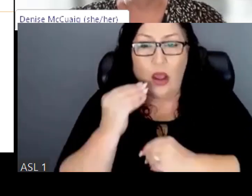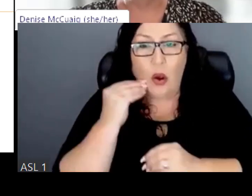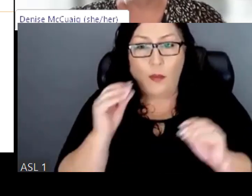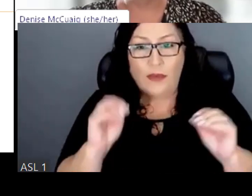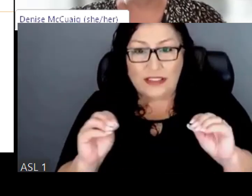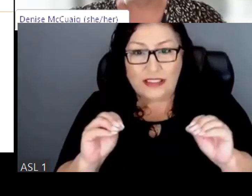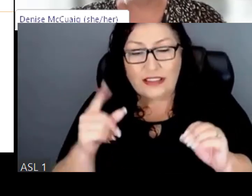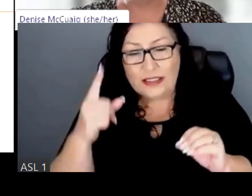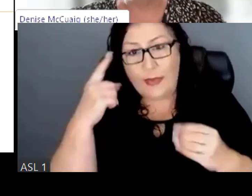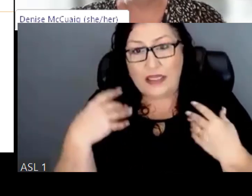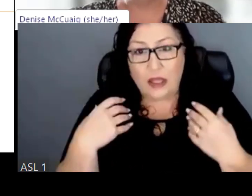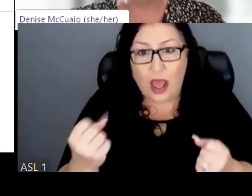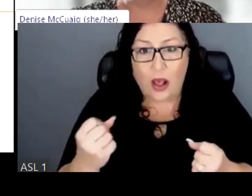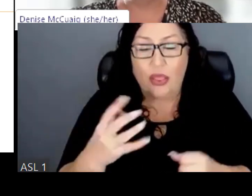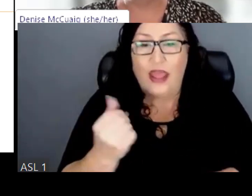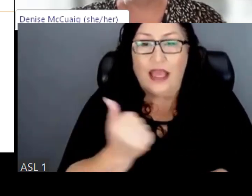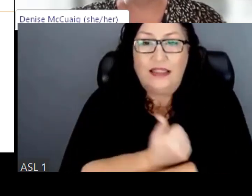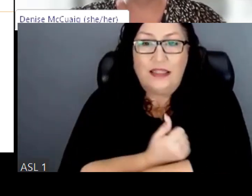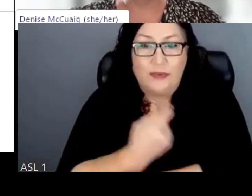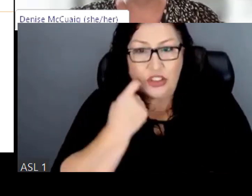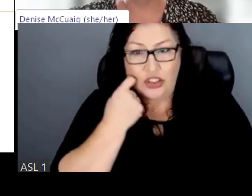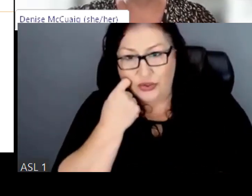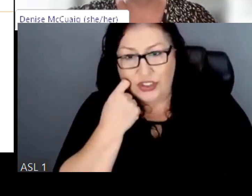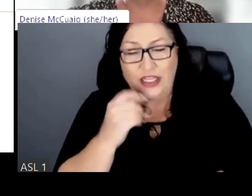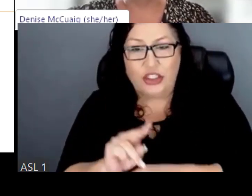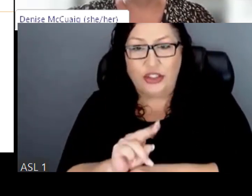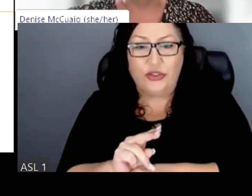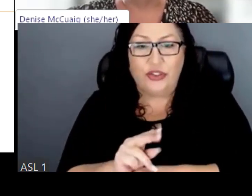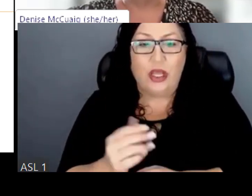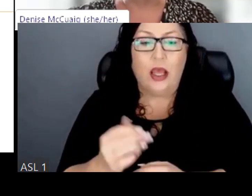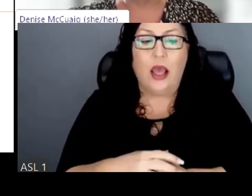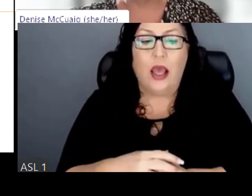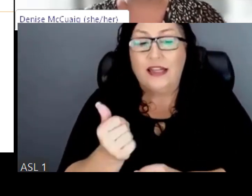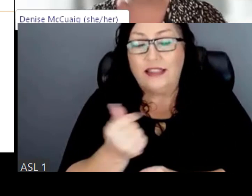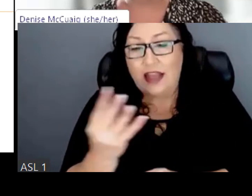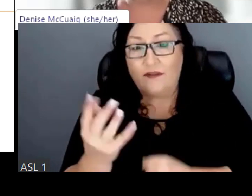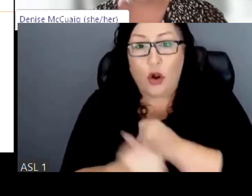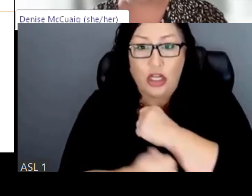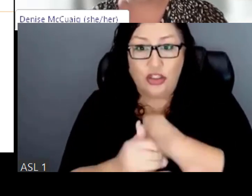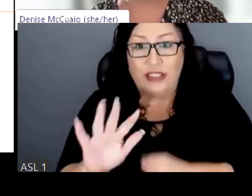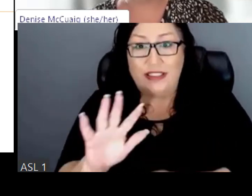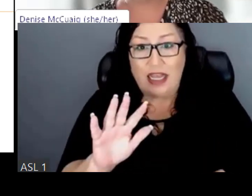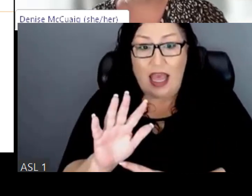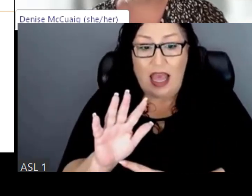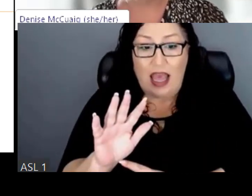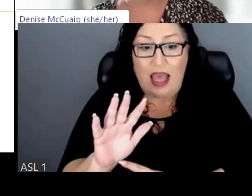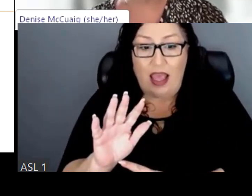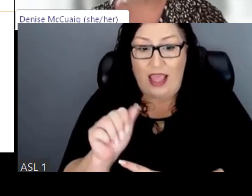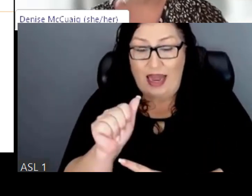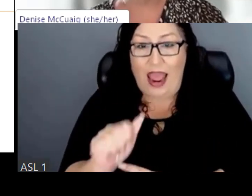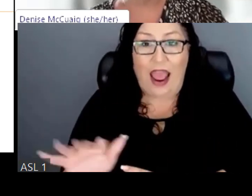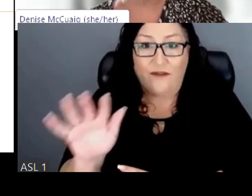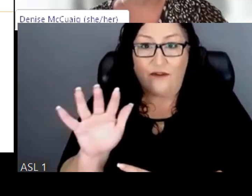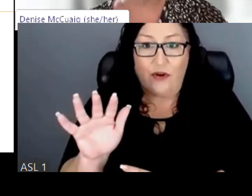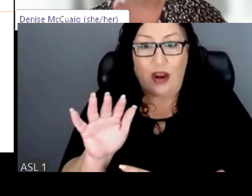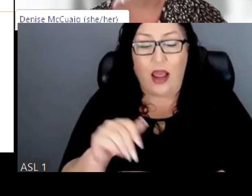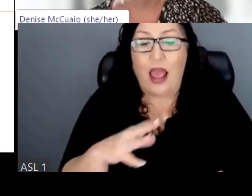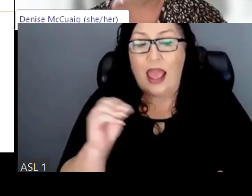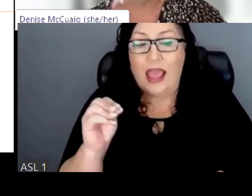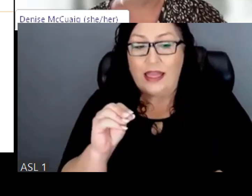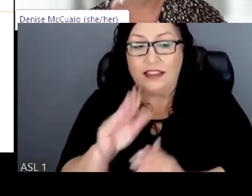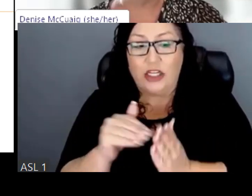poverty, homelessness, mental health, and substance use issues in several countries in Africa and Central